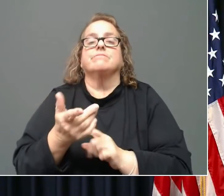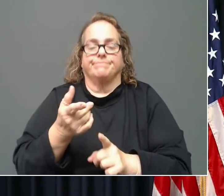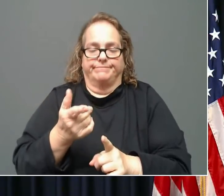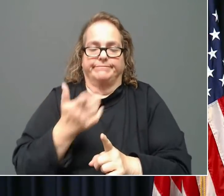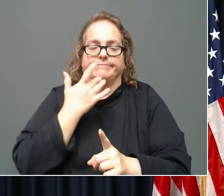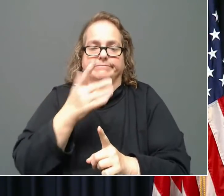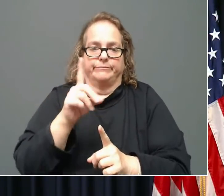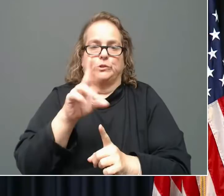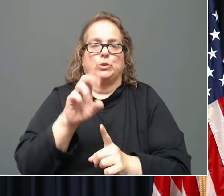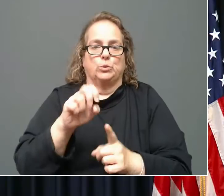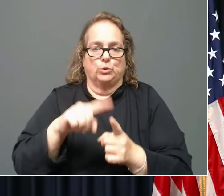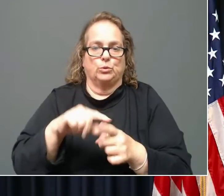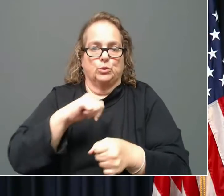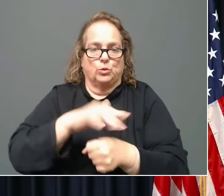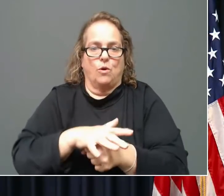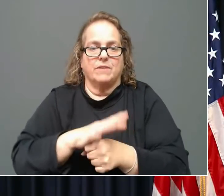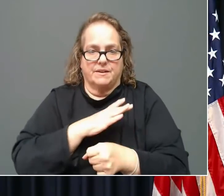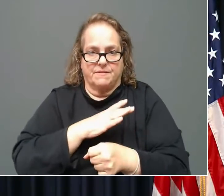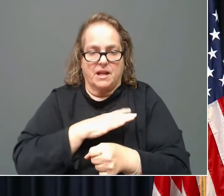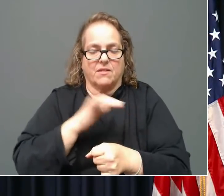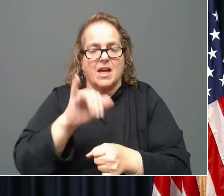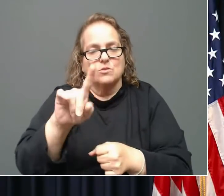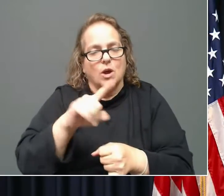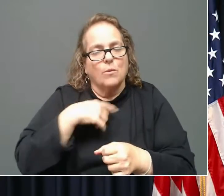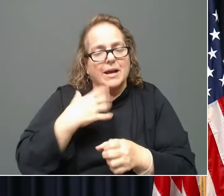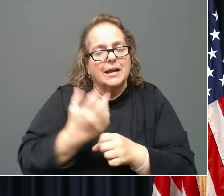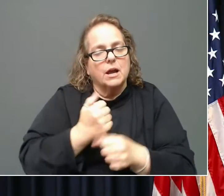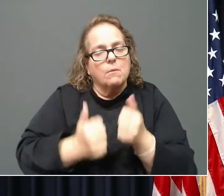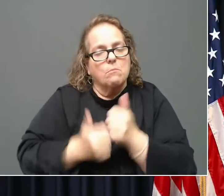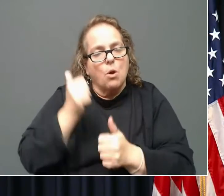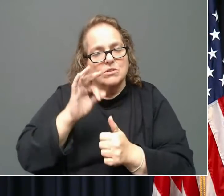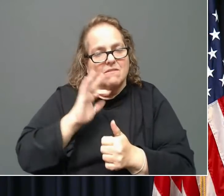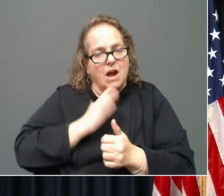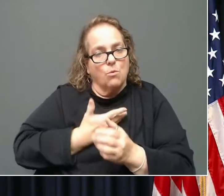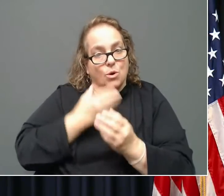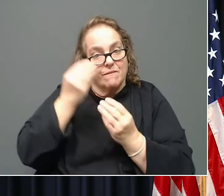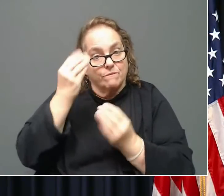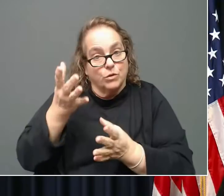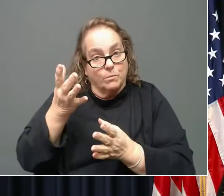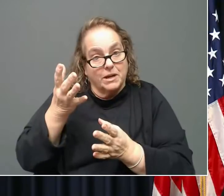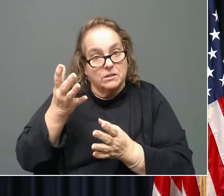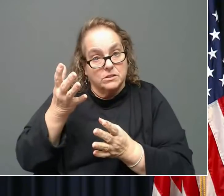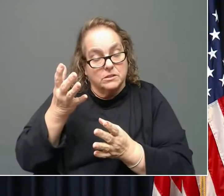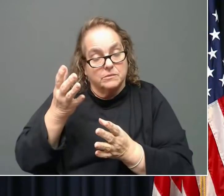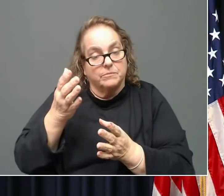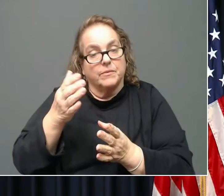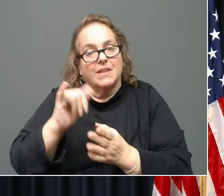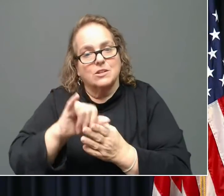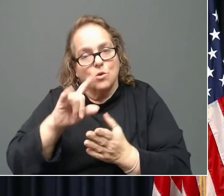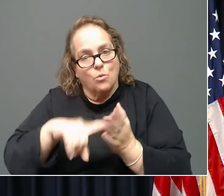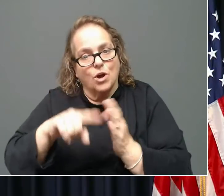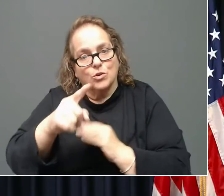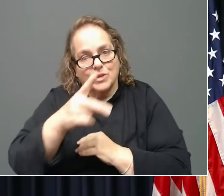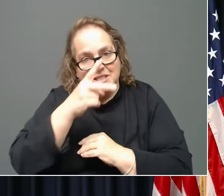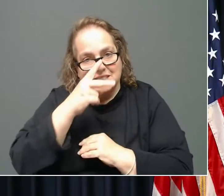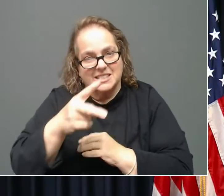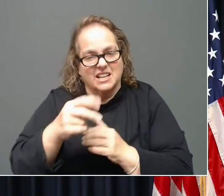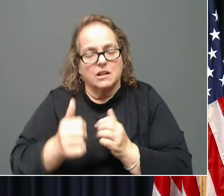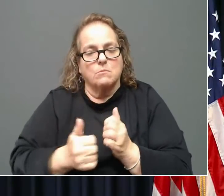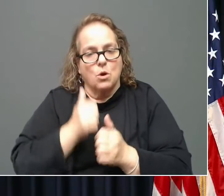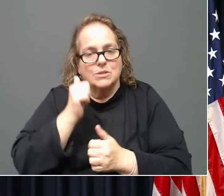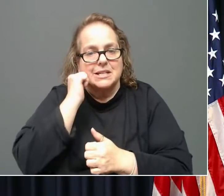That is where we get the vast majority of our information, and that's what you see in just about the daily